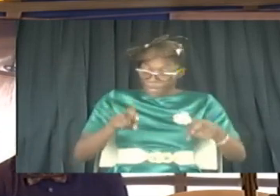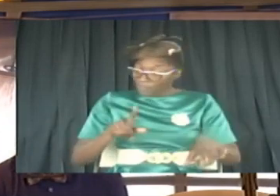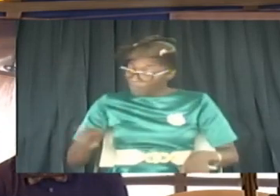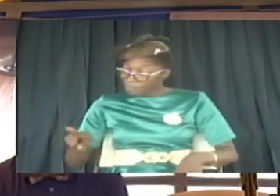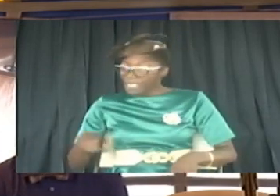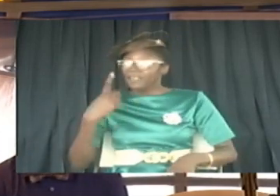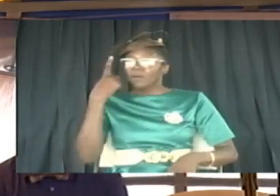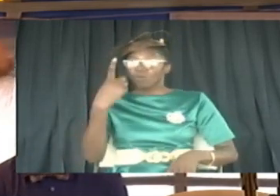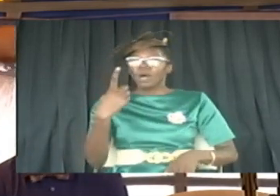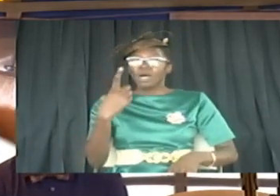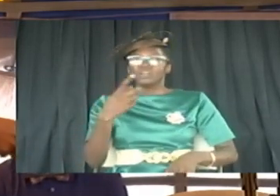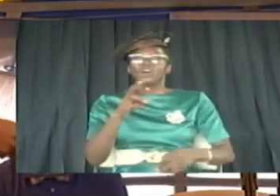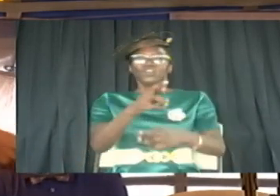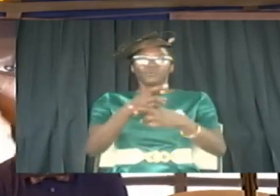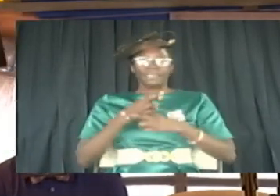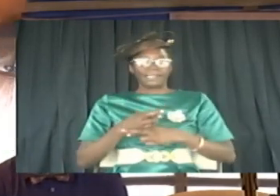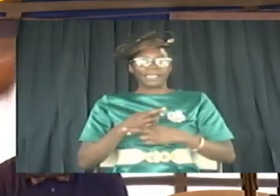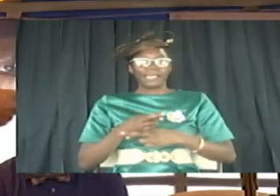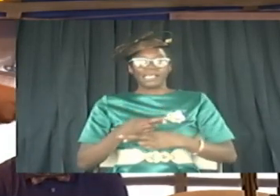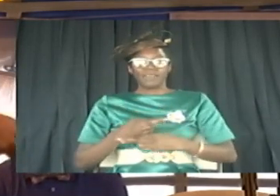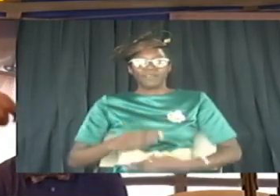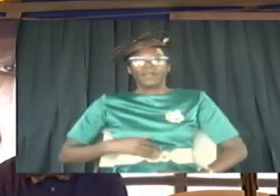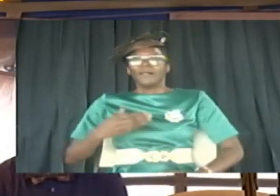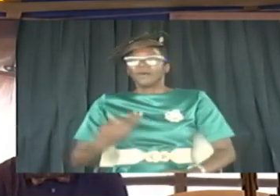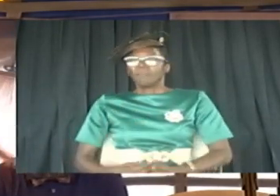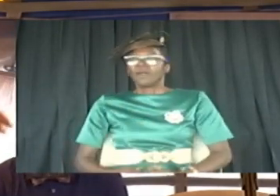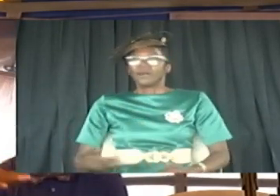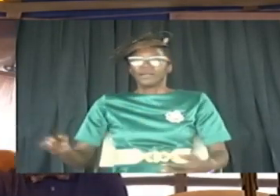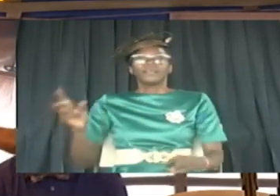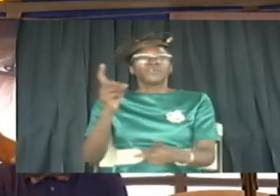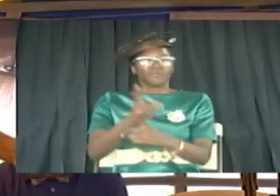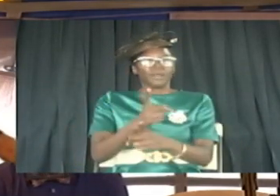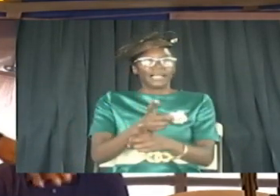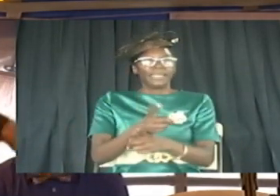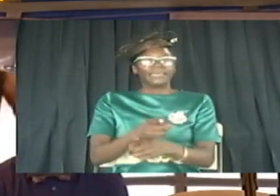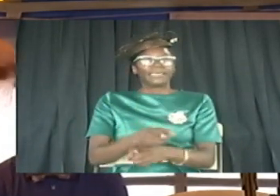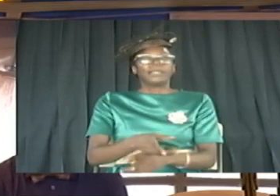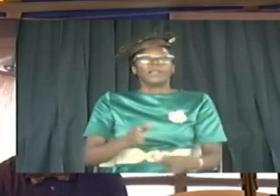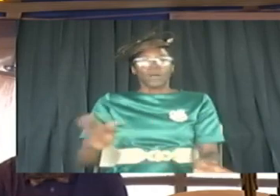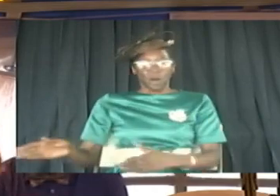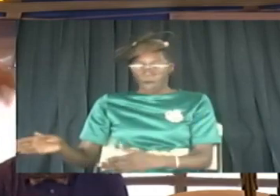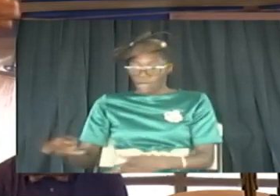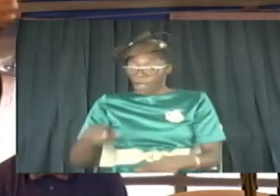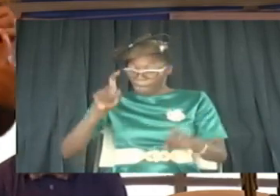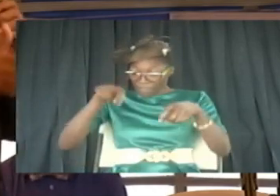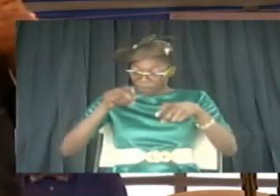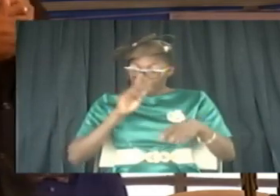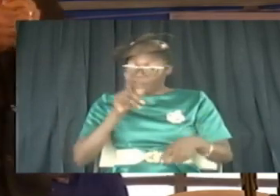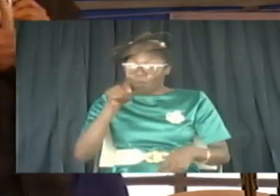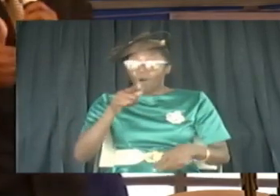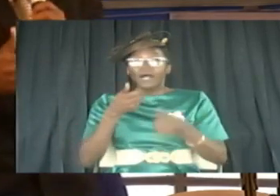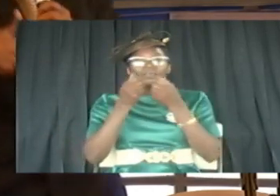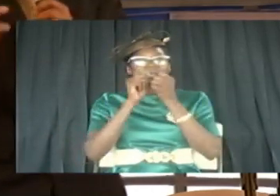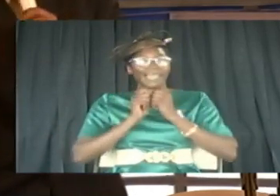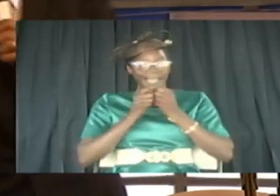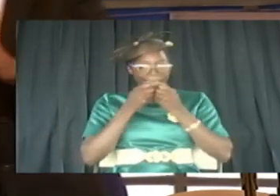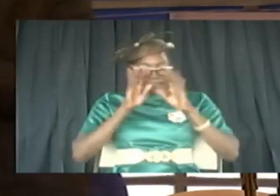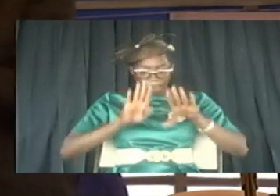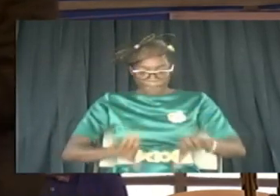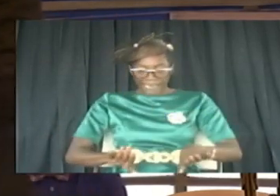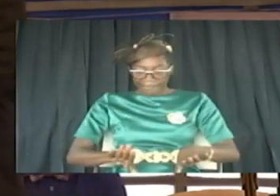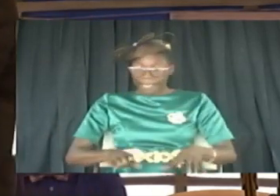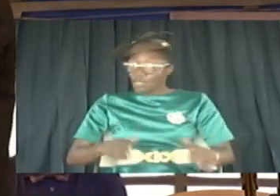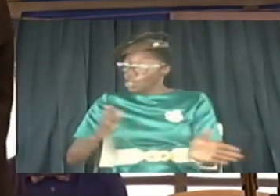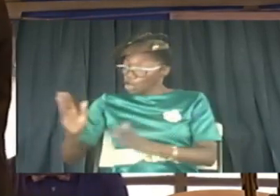the birthright. The older must be the one that gets the blessing. The older must be the one that becomes